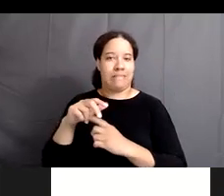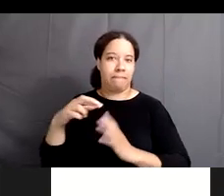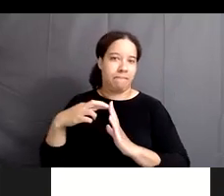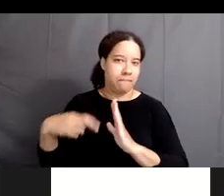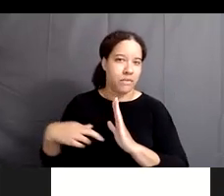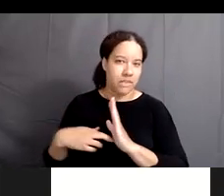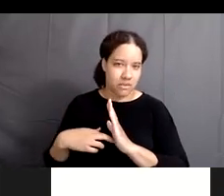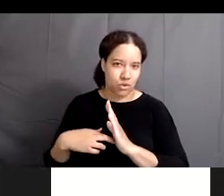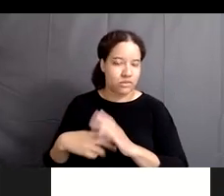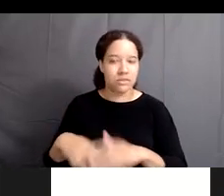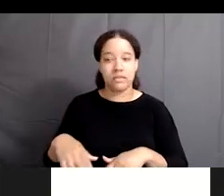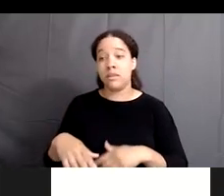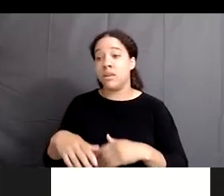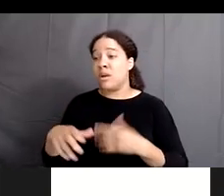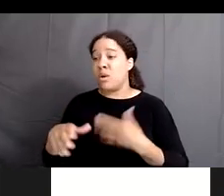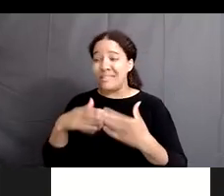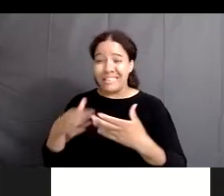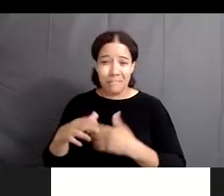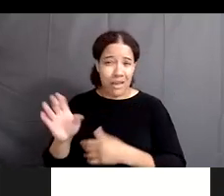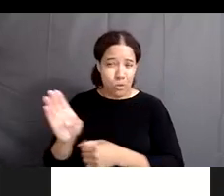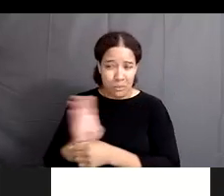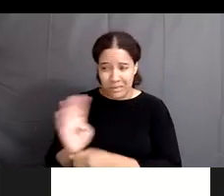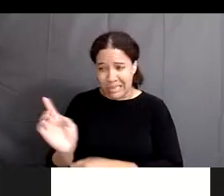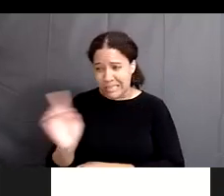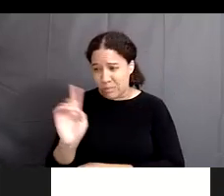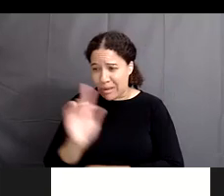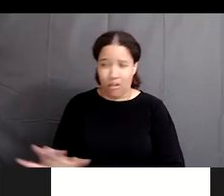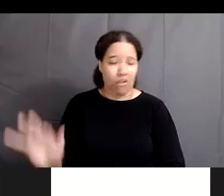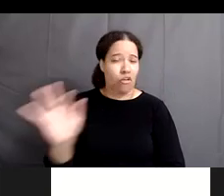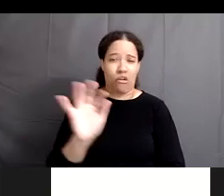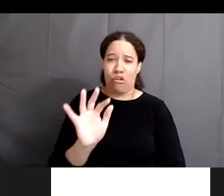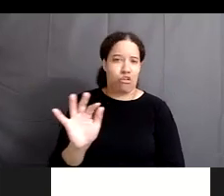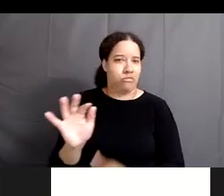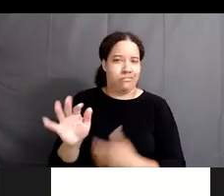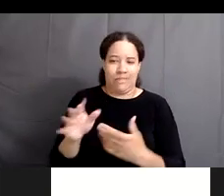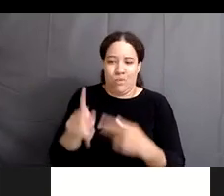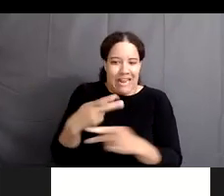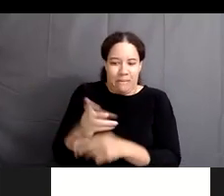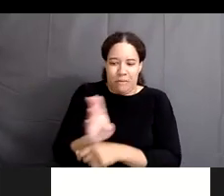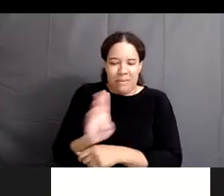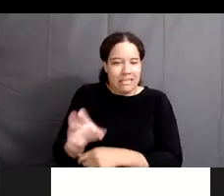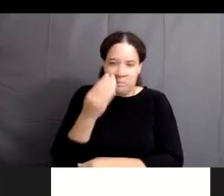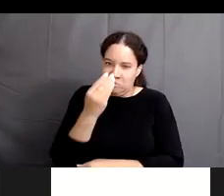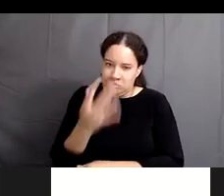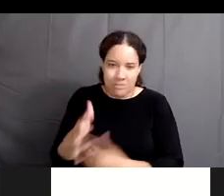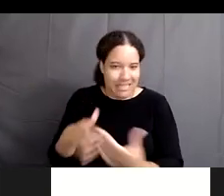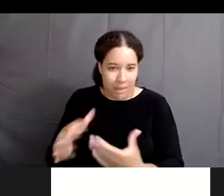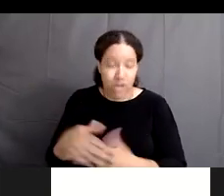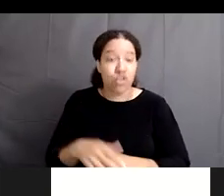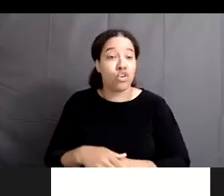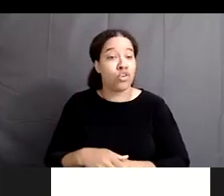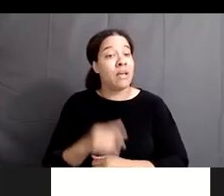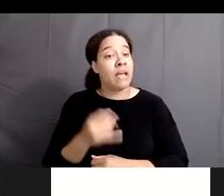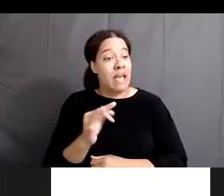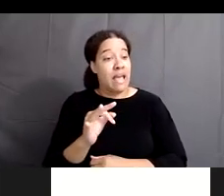type, regardless of where they're located in the world, really prioritize and invest in. A person who may have been a caregiver for 10 years,